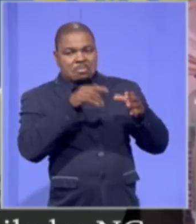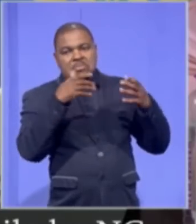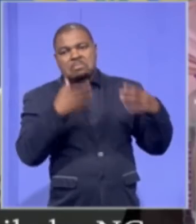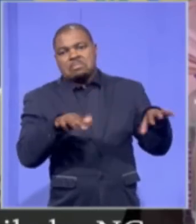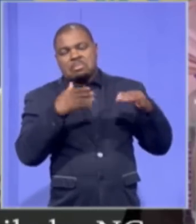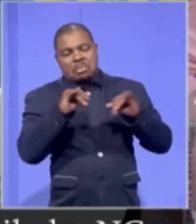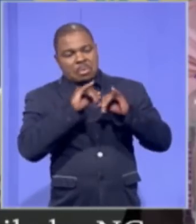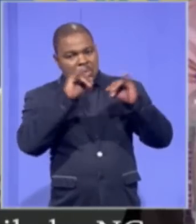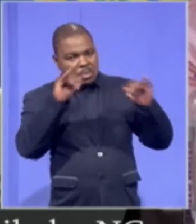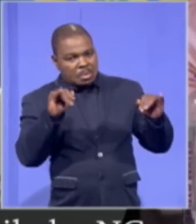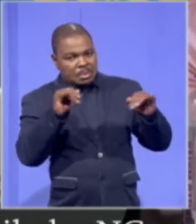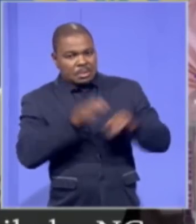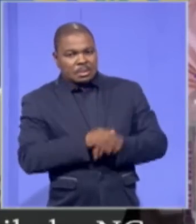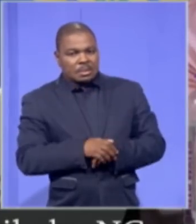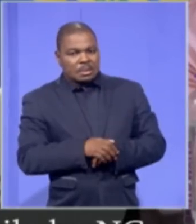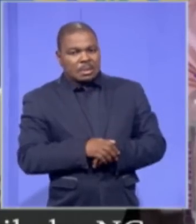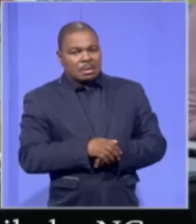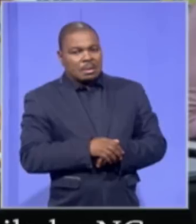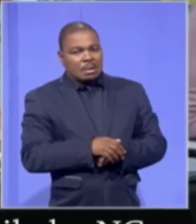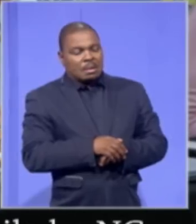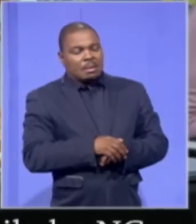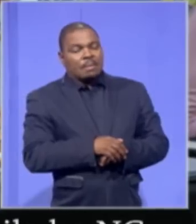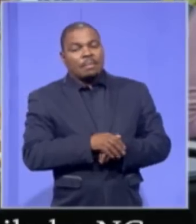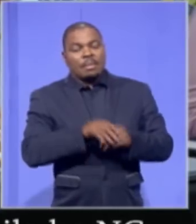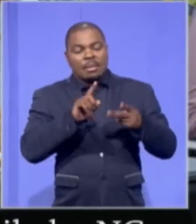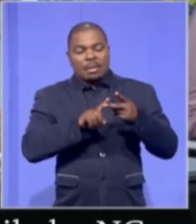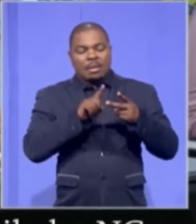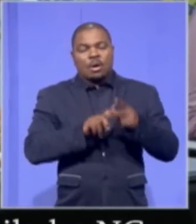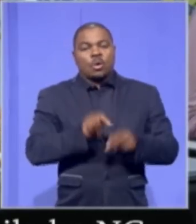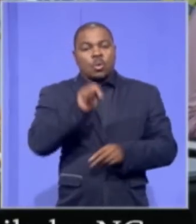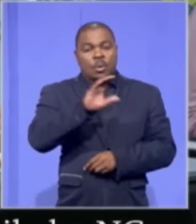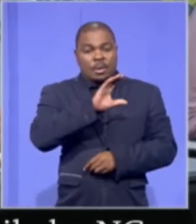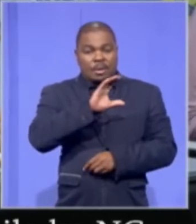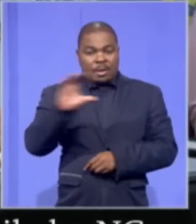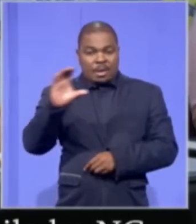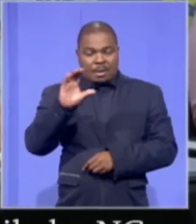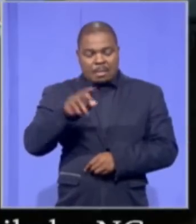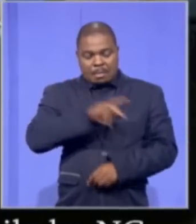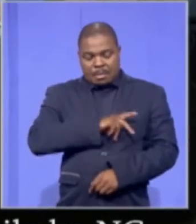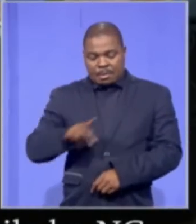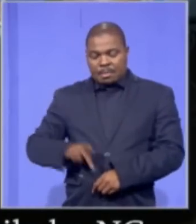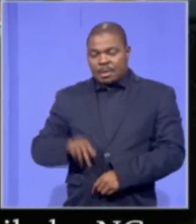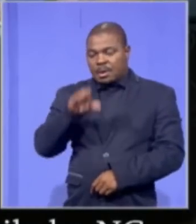of conduct crime. Tonakgolo ya Northern Cape Ngaka Zamani